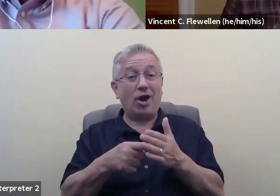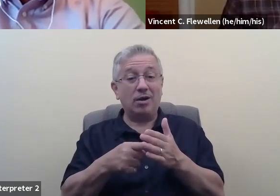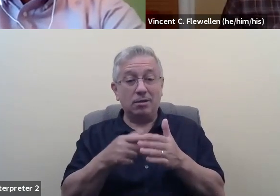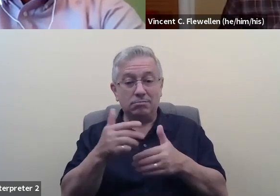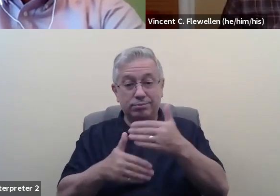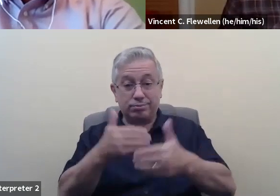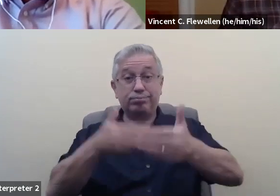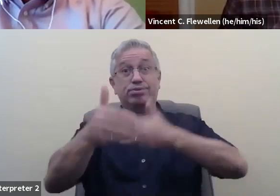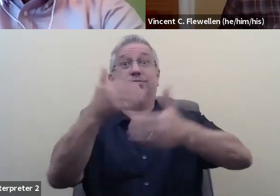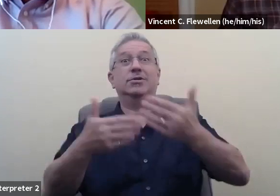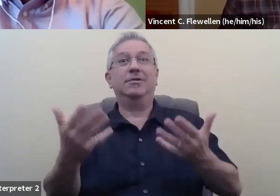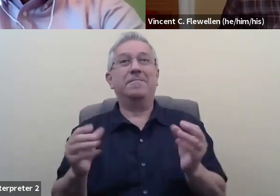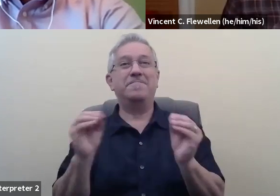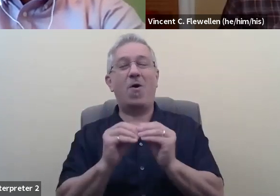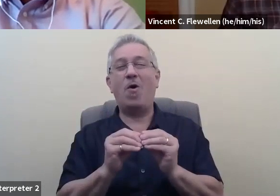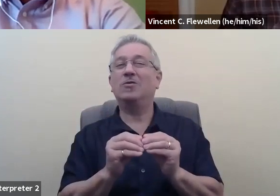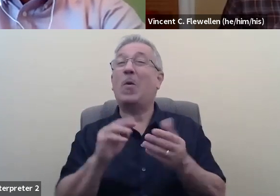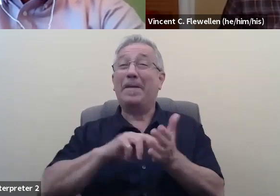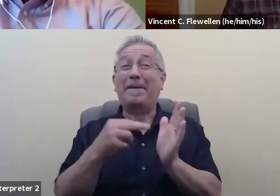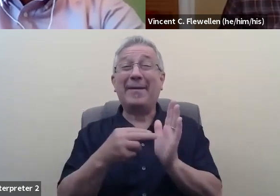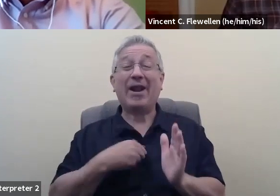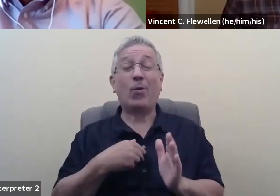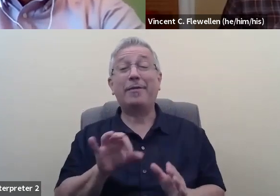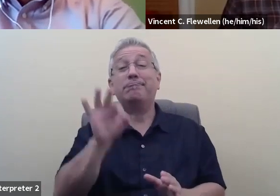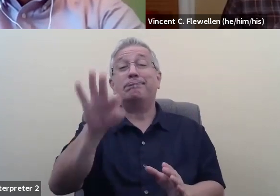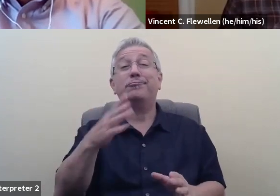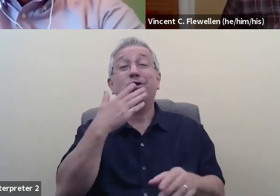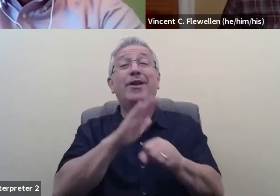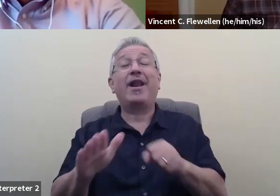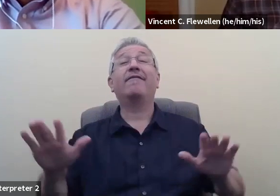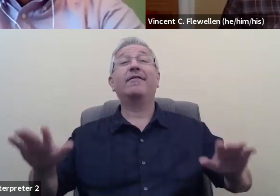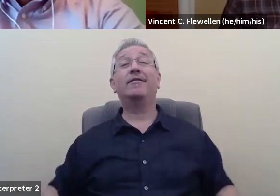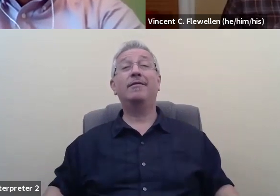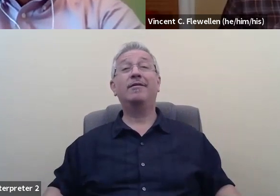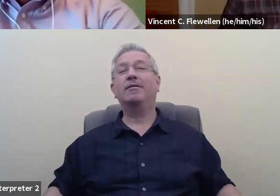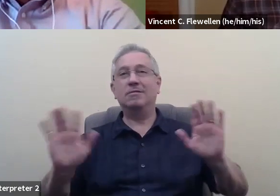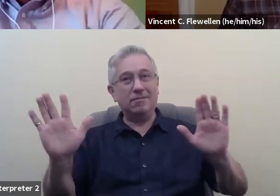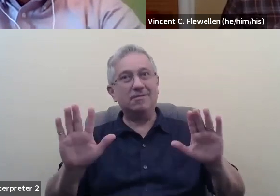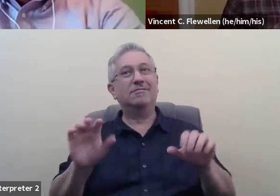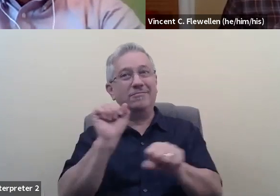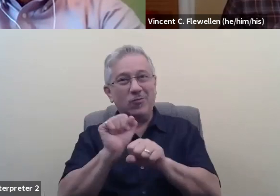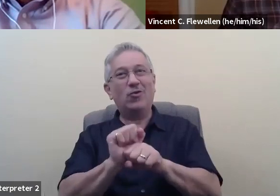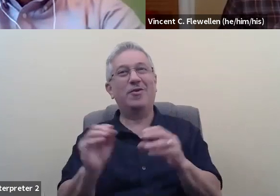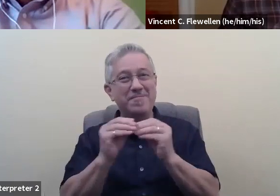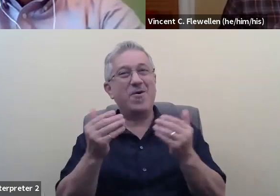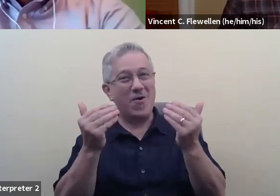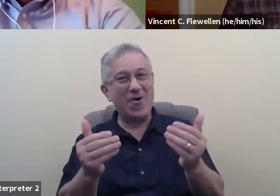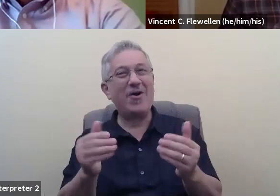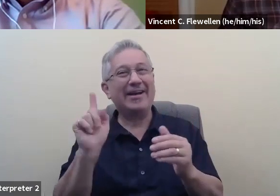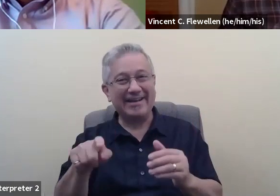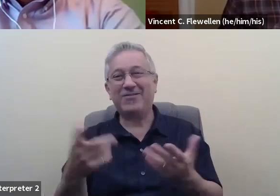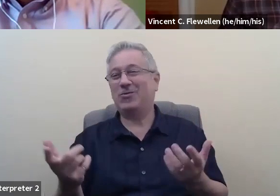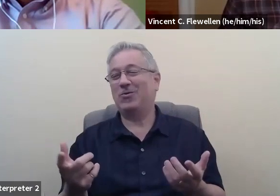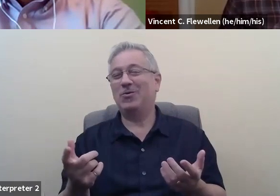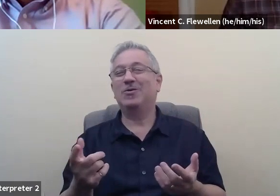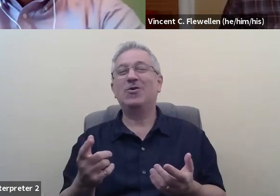relax, but it's, you know, diversity, equity, and inclusion. This year, the E part wasn't a part of it. It was D and I,